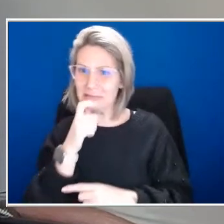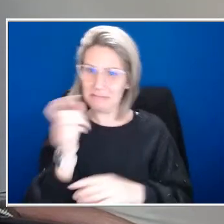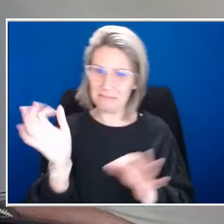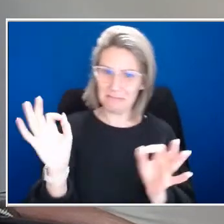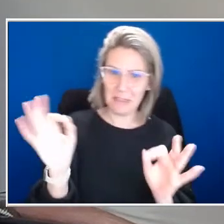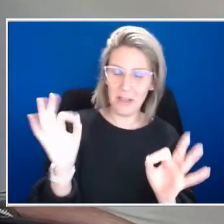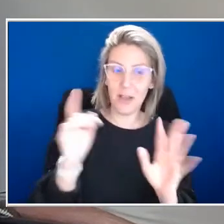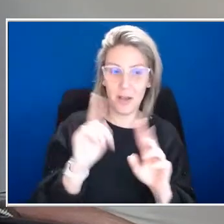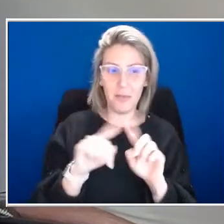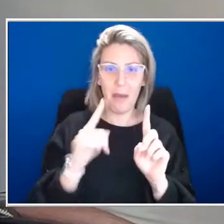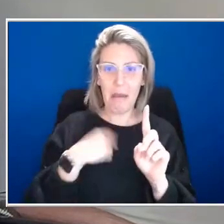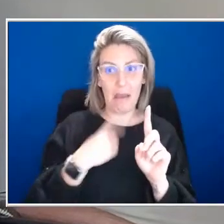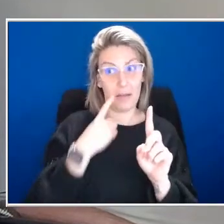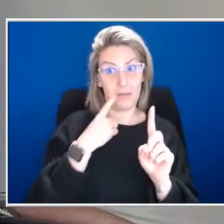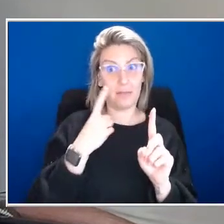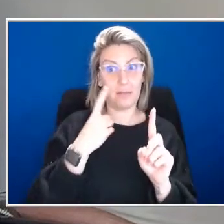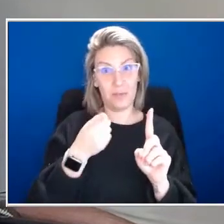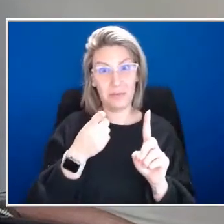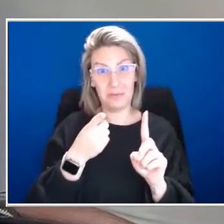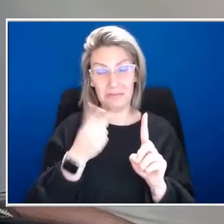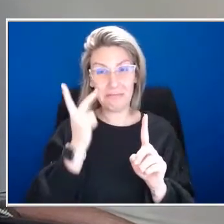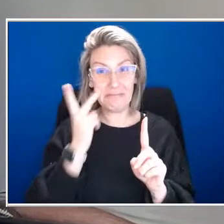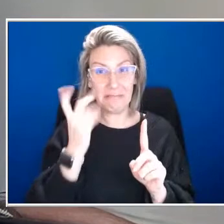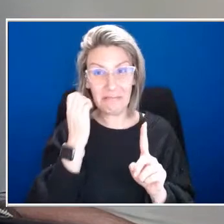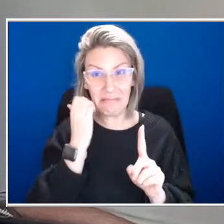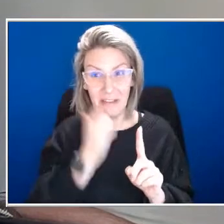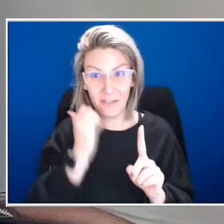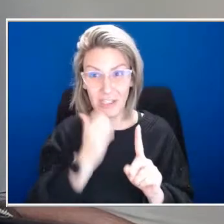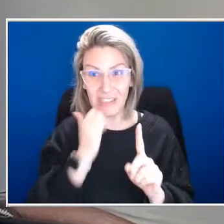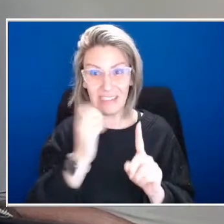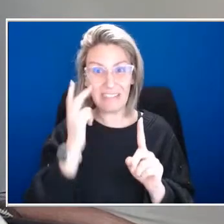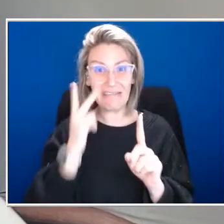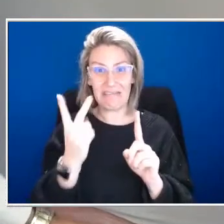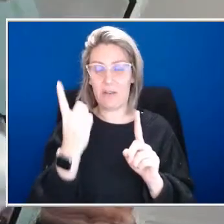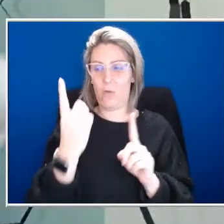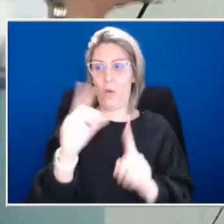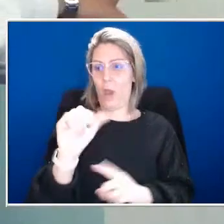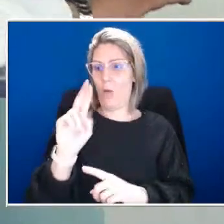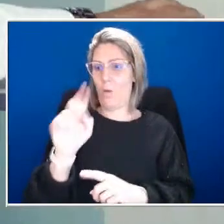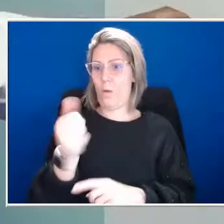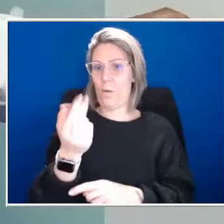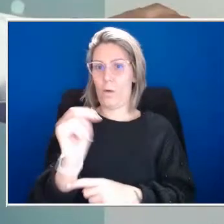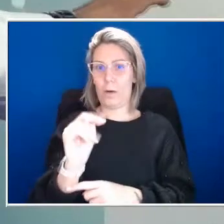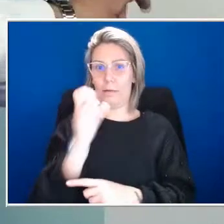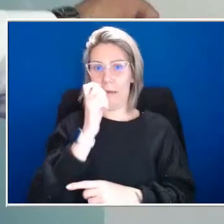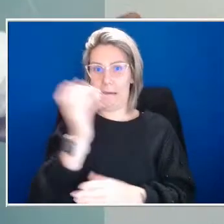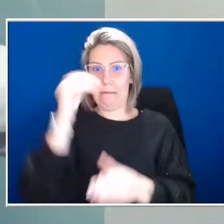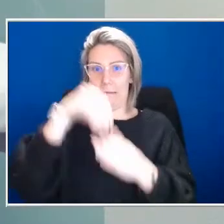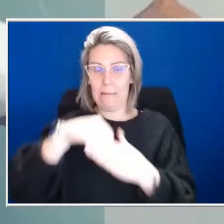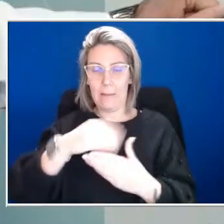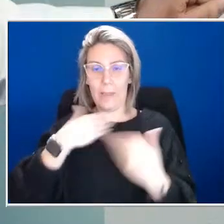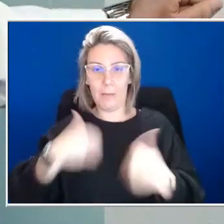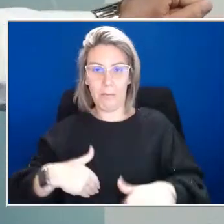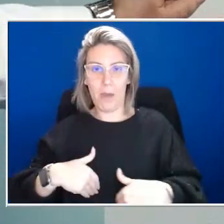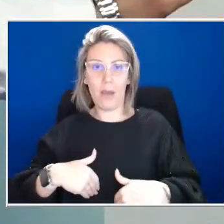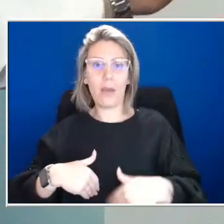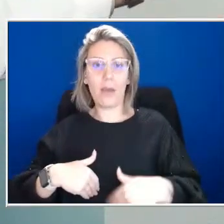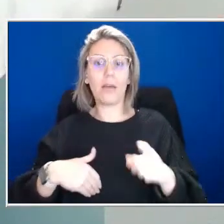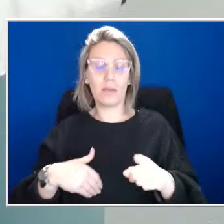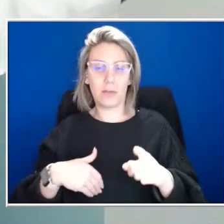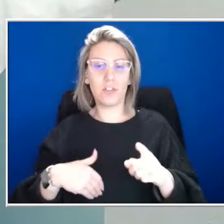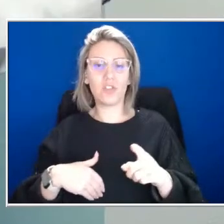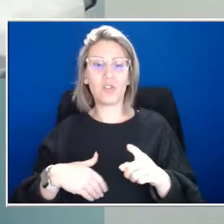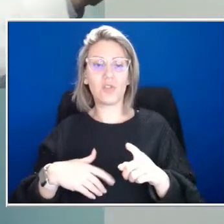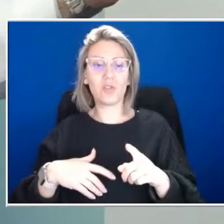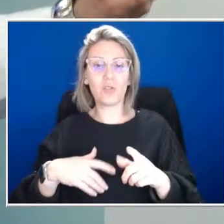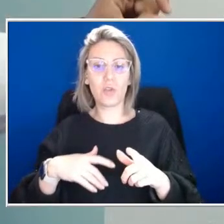know you see this every day, but just to see an organ outside the body is a big deal. Yeah, and this is basically hand. Oh. That was the hand. Okay. So